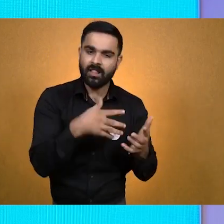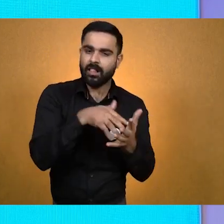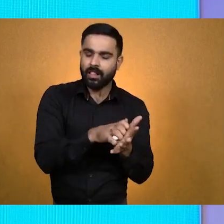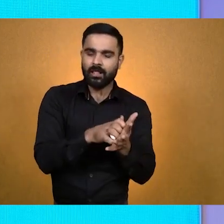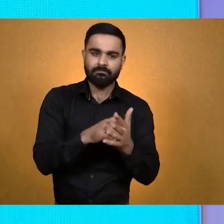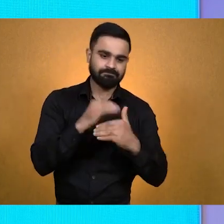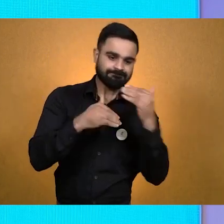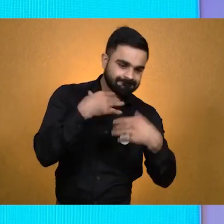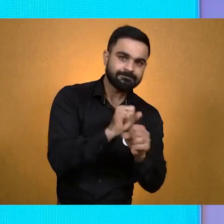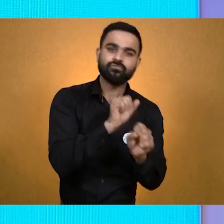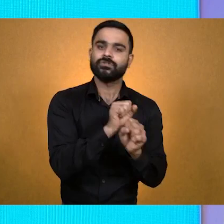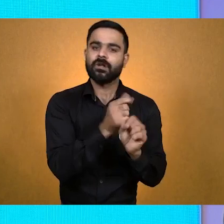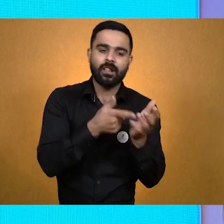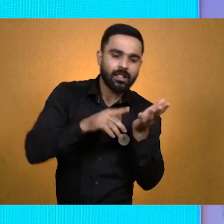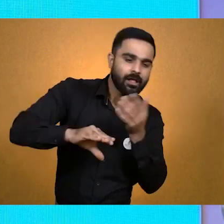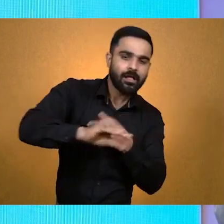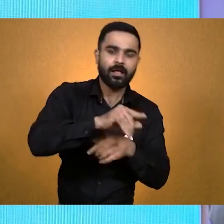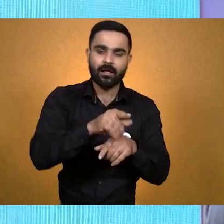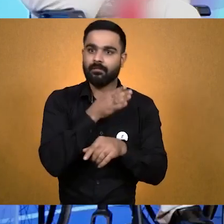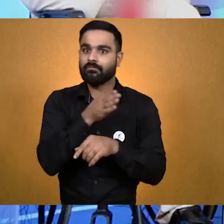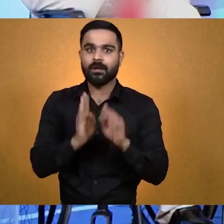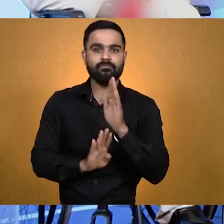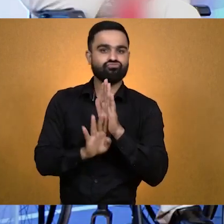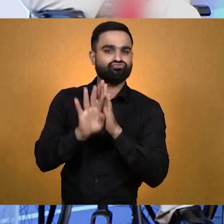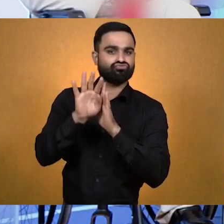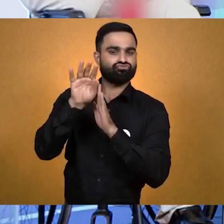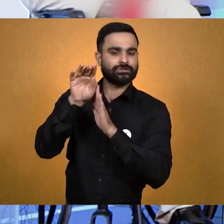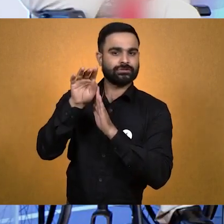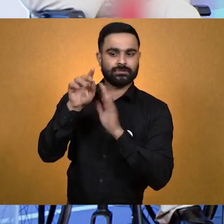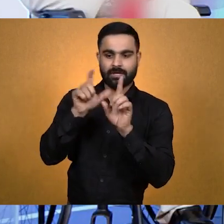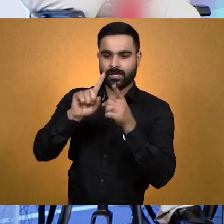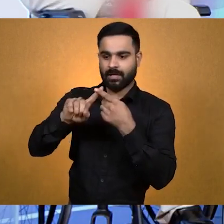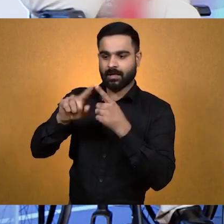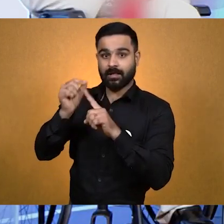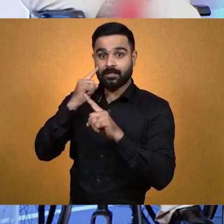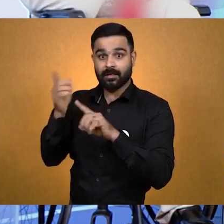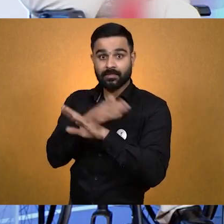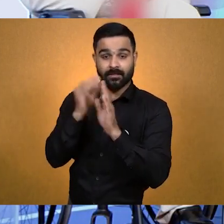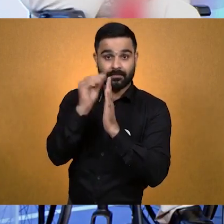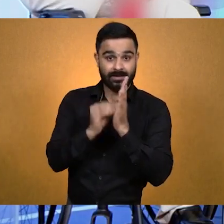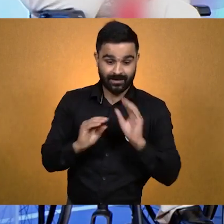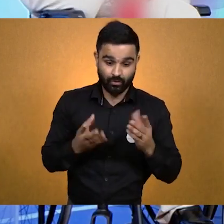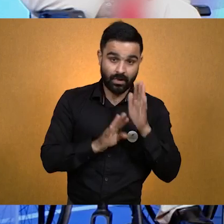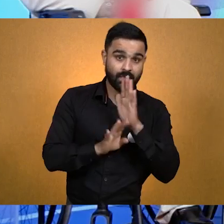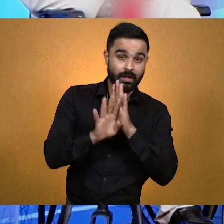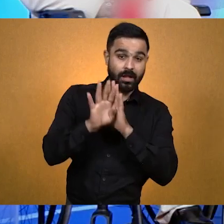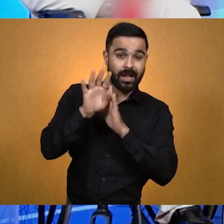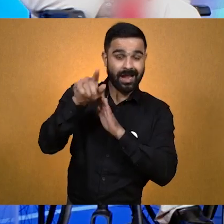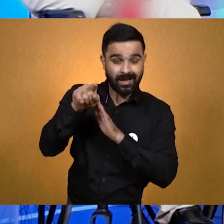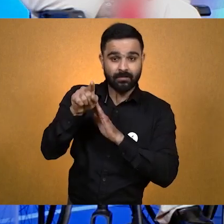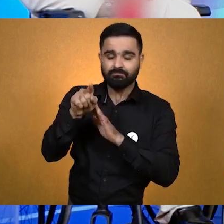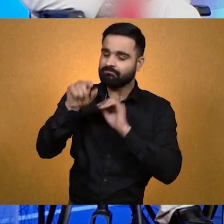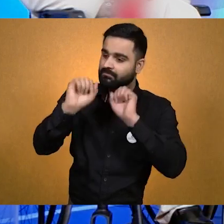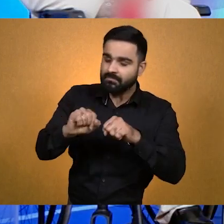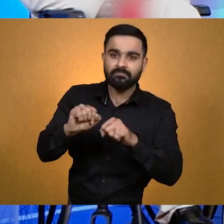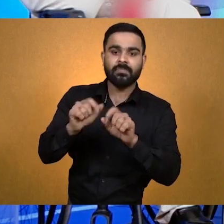weaknesses, so that at the grassroots level they can go up to what, like how Deepti mentioned, how they can start going up the ladder to